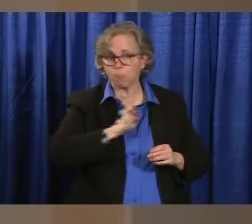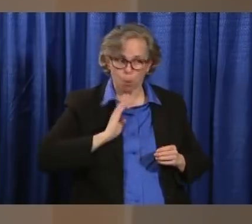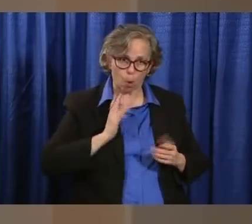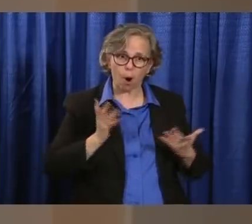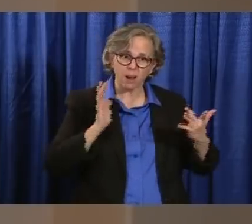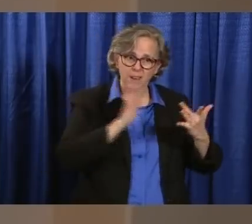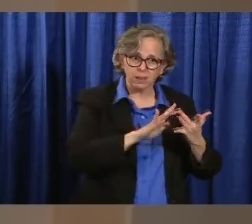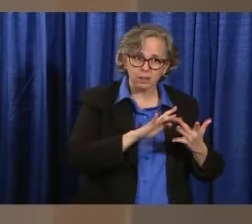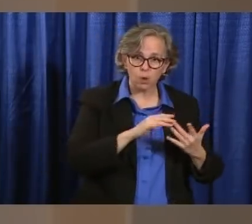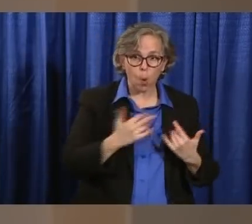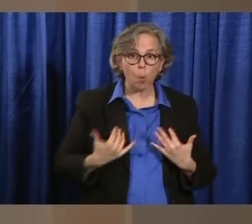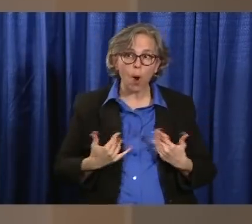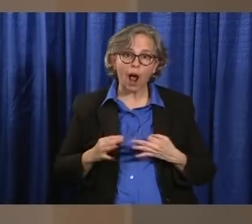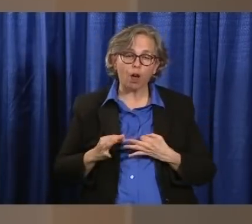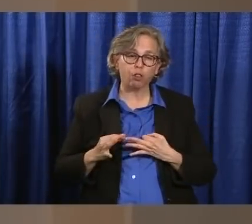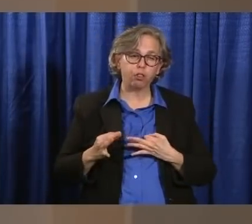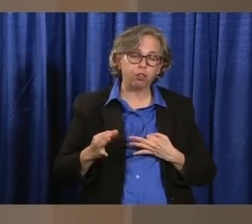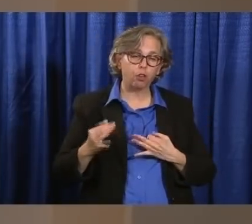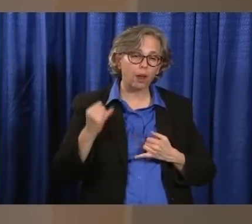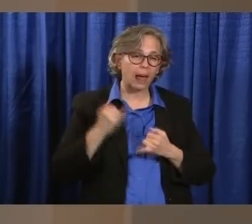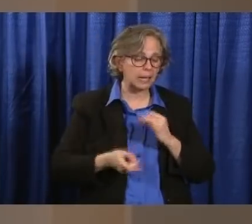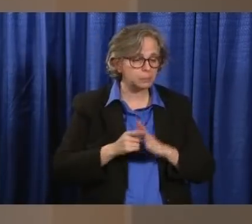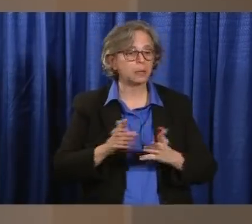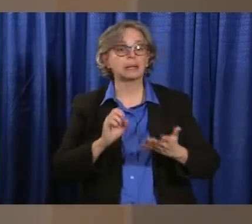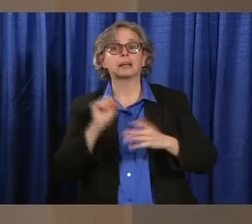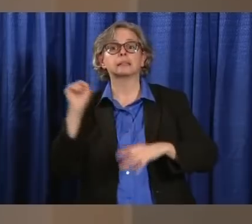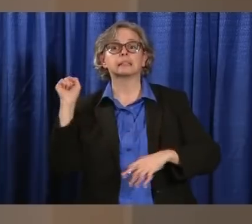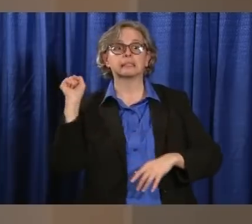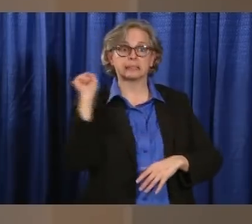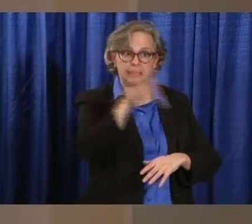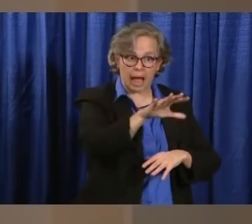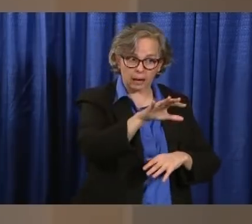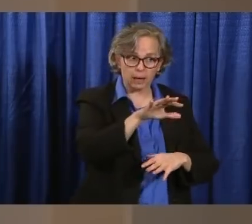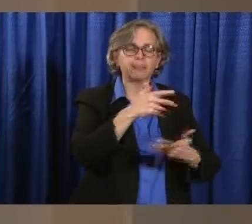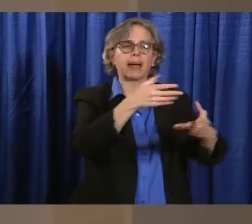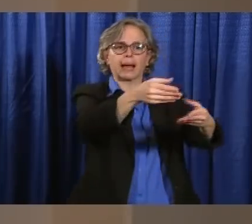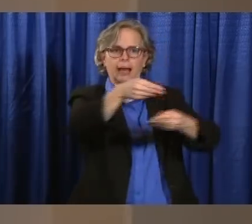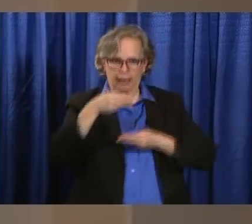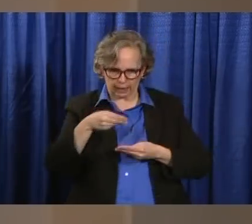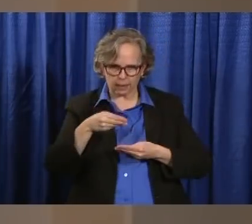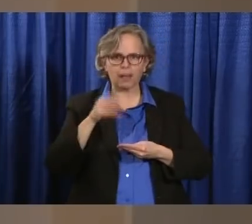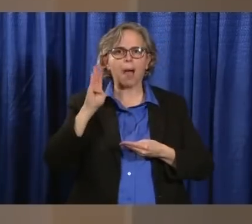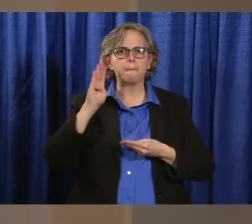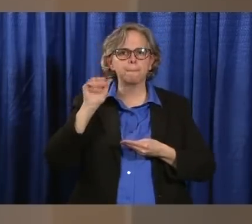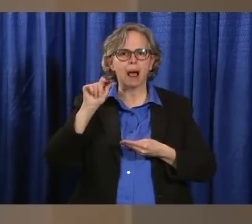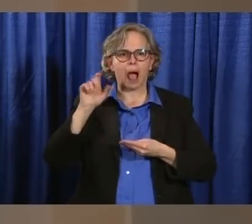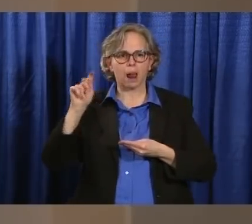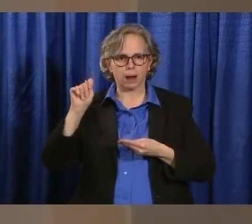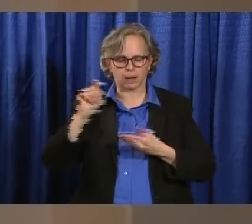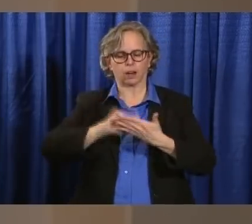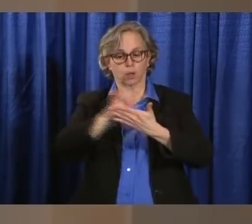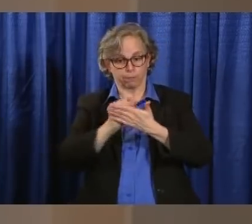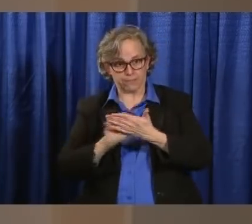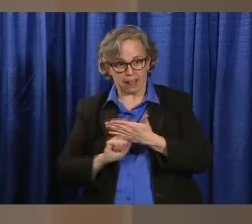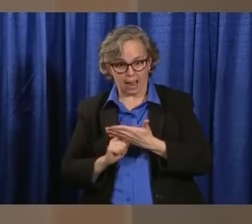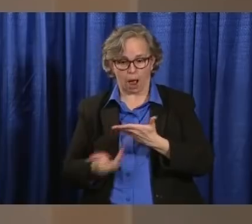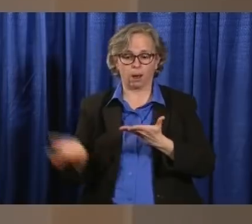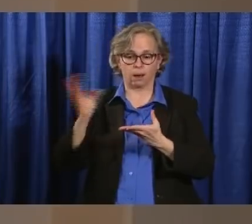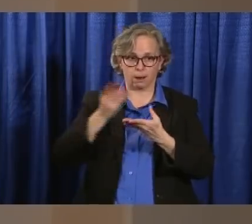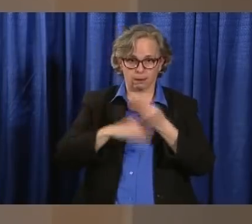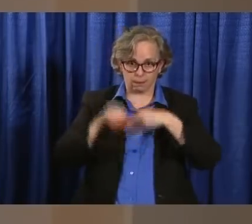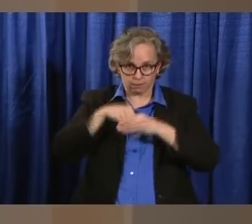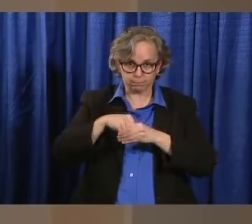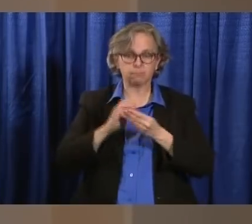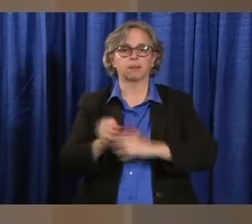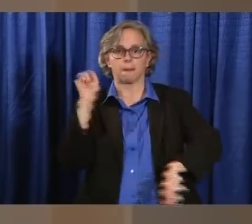they have to send your ballot, and you've got to get that turned in. So we want to get that turned around as quickly as possible. And finally, a little